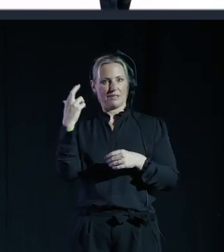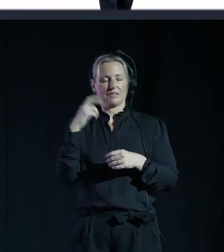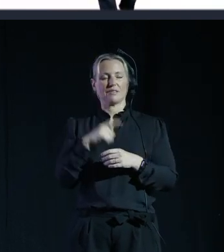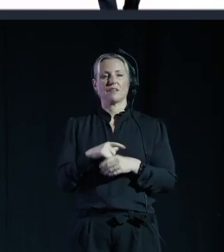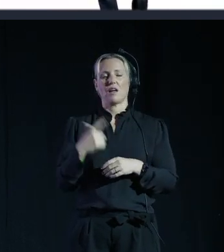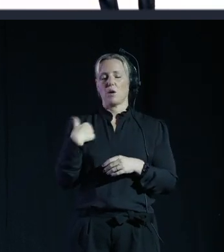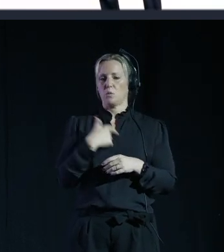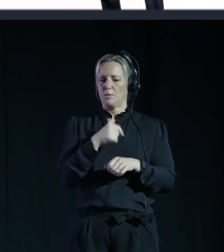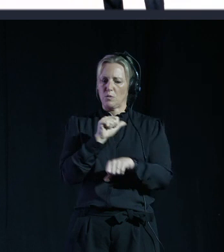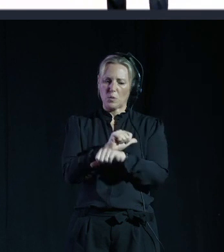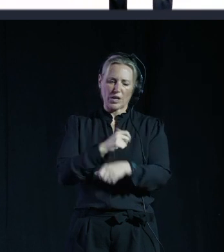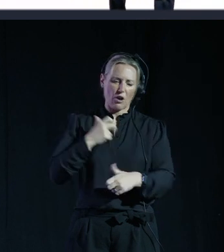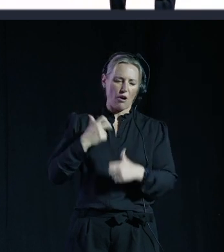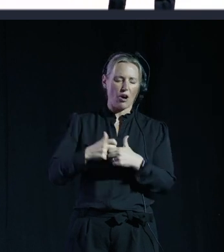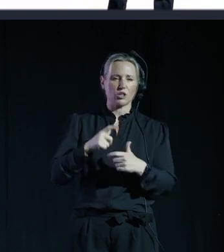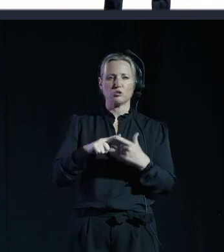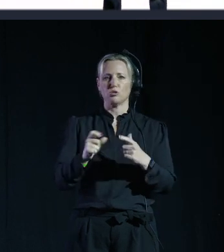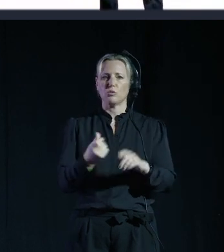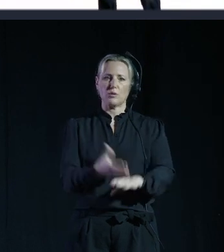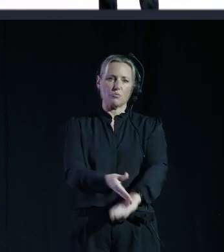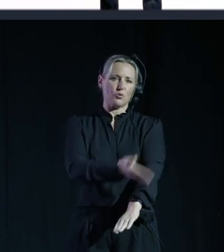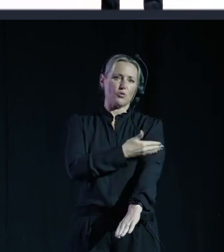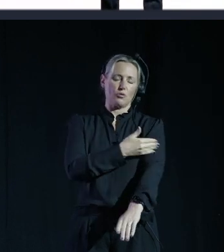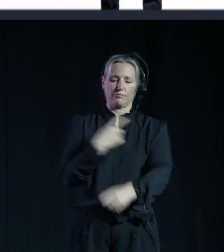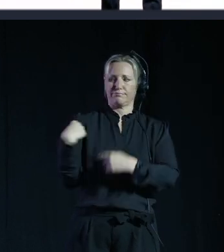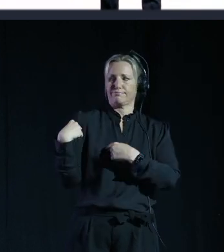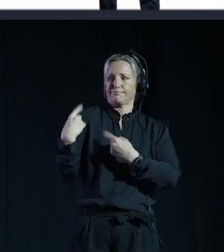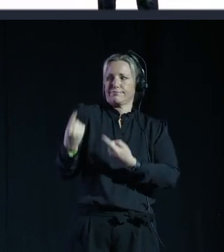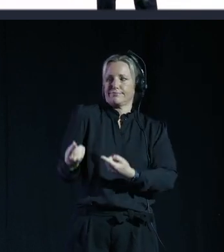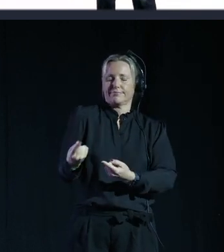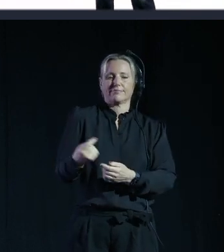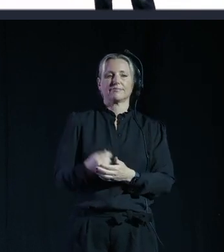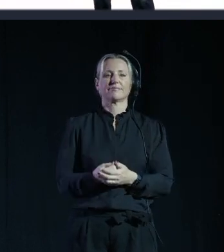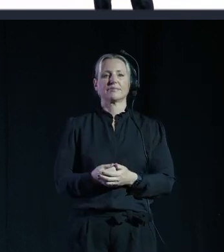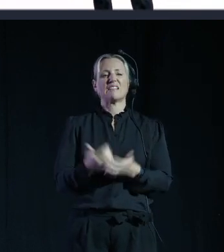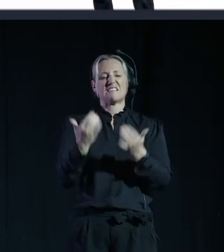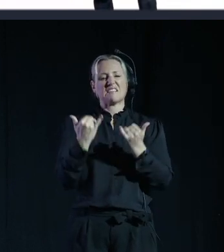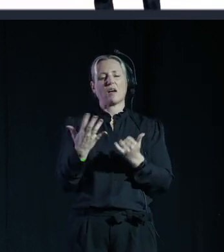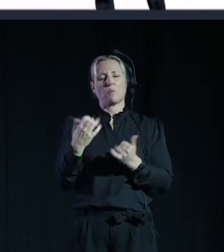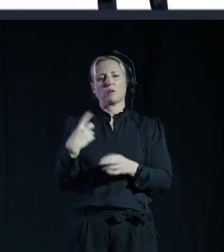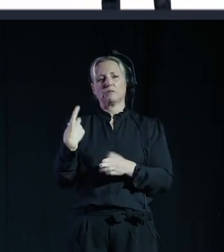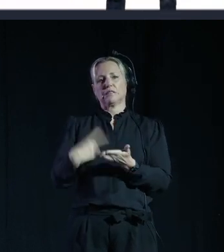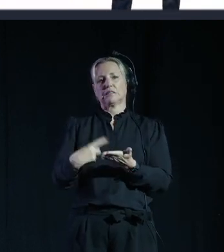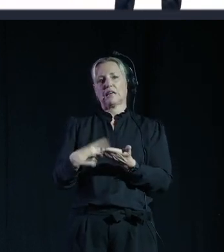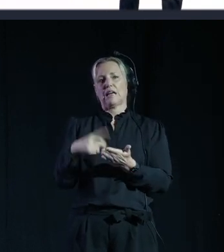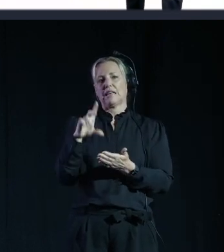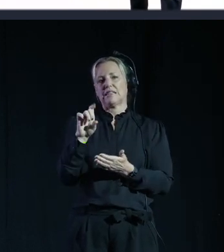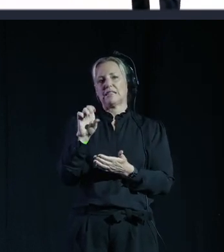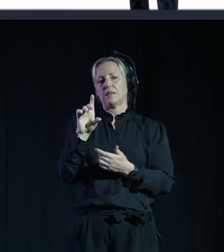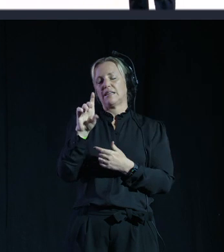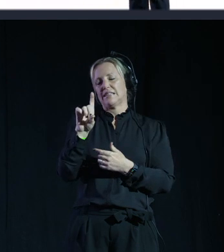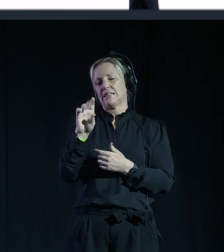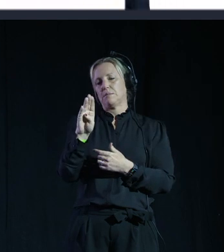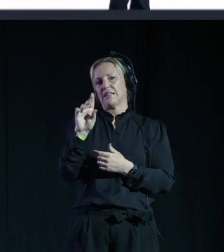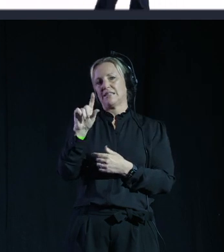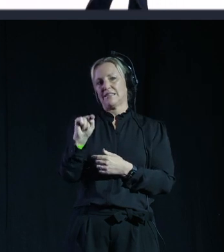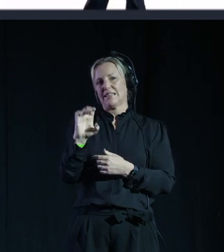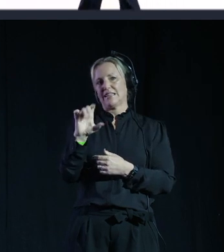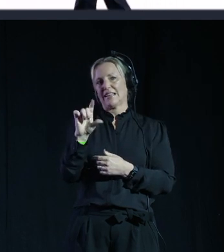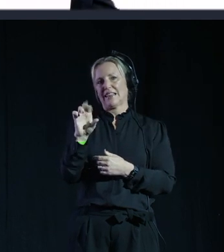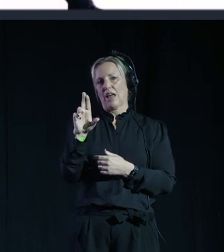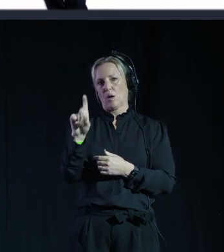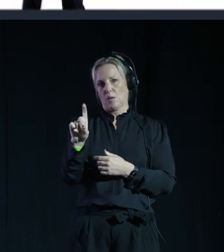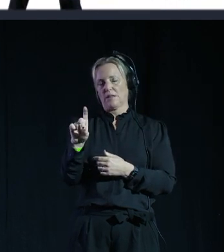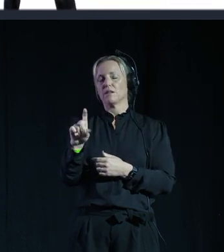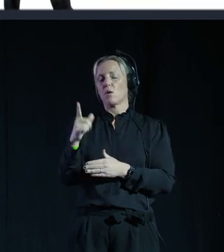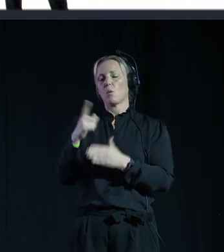since. So now I want to talk about how DBT Cloud is providing these additional accelerators and give you an idea of what we're up to lately.